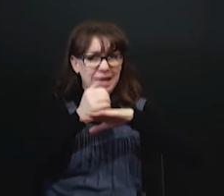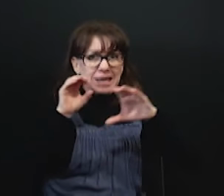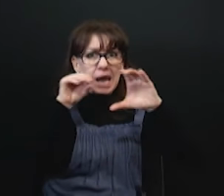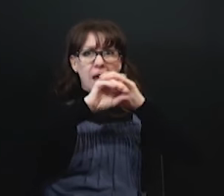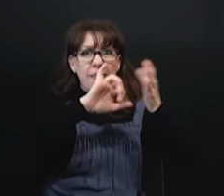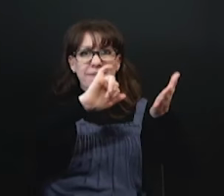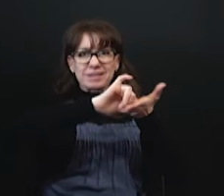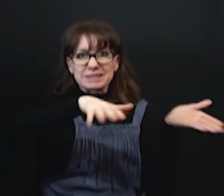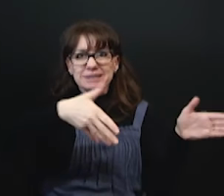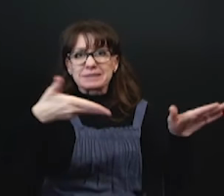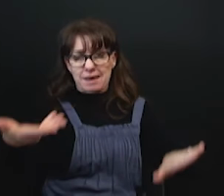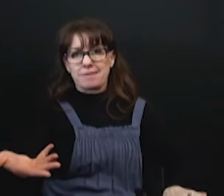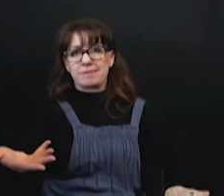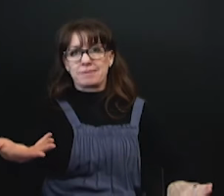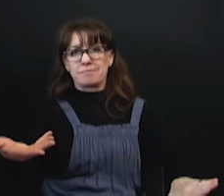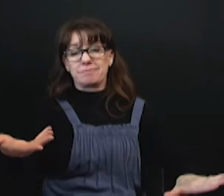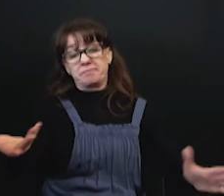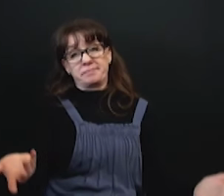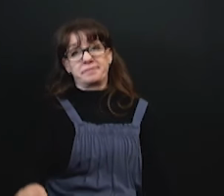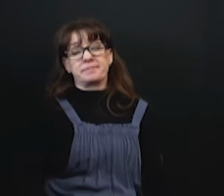dies.